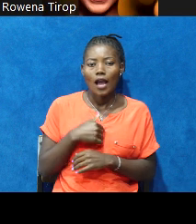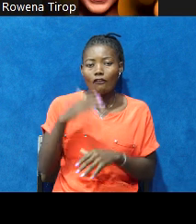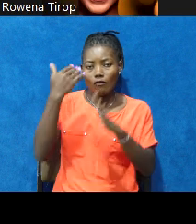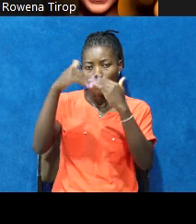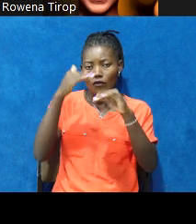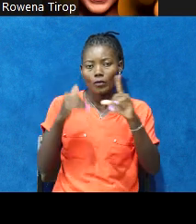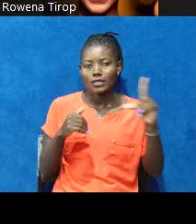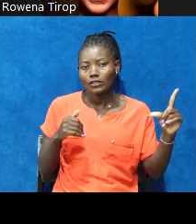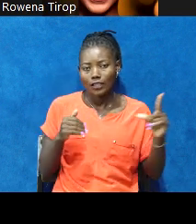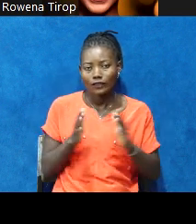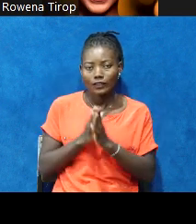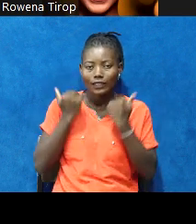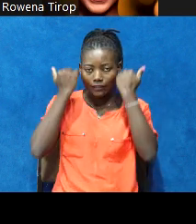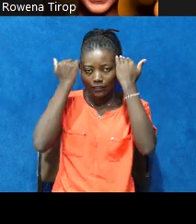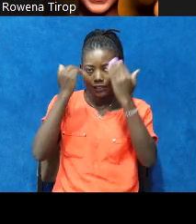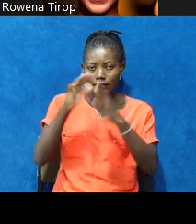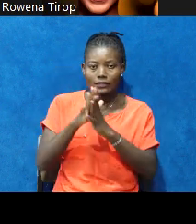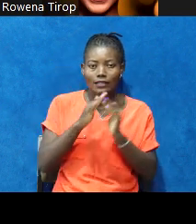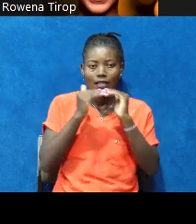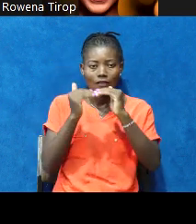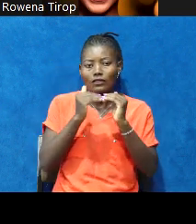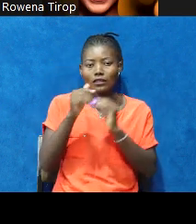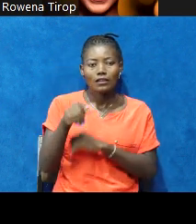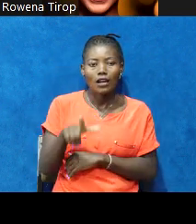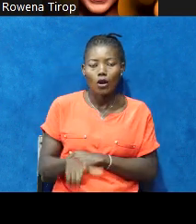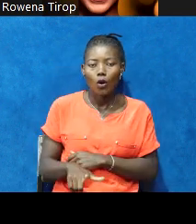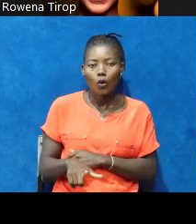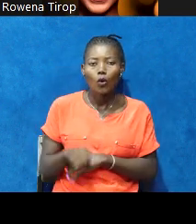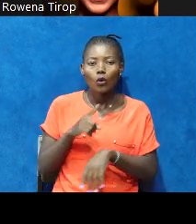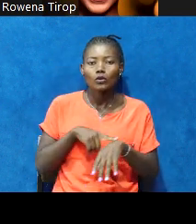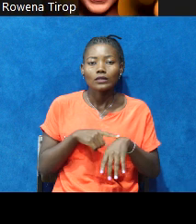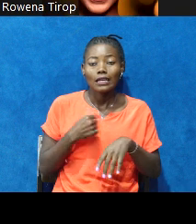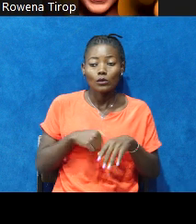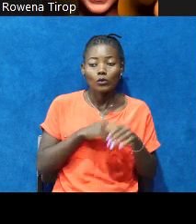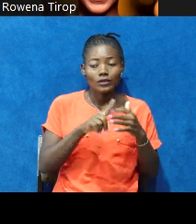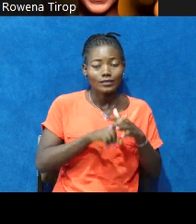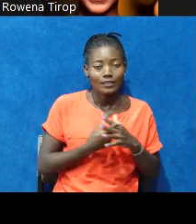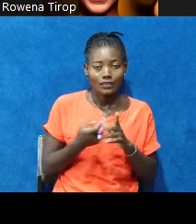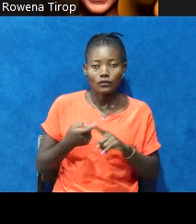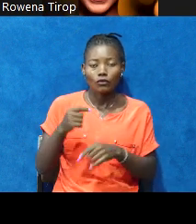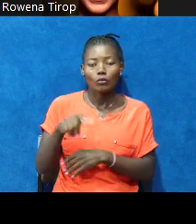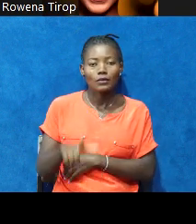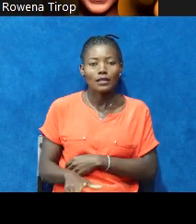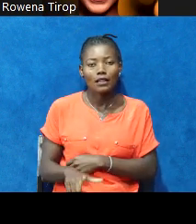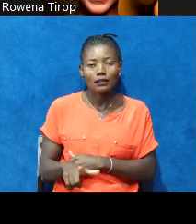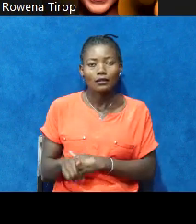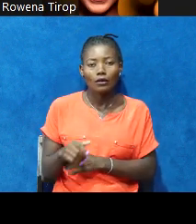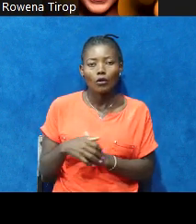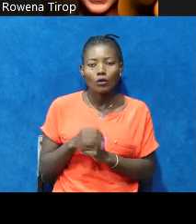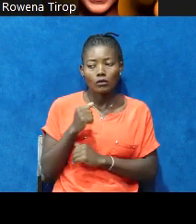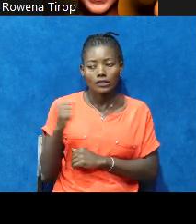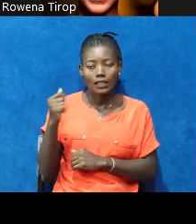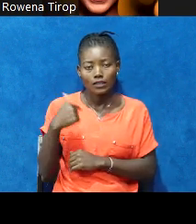stress level at the bottom. As we start from the bottom here, we are in the, you know, low stress,